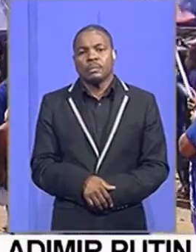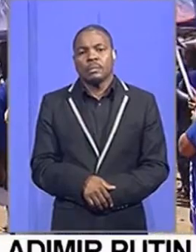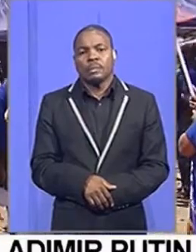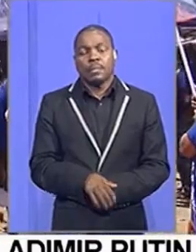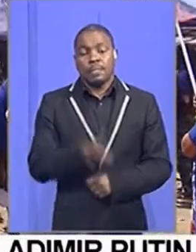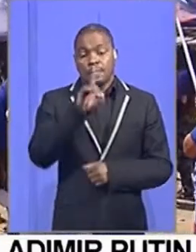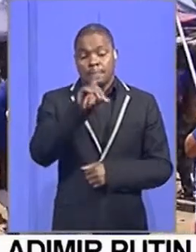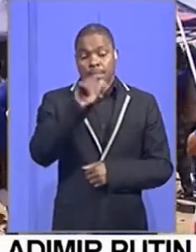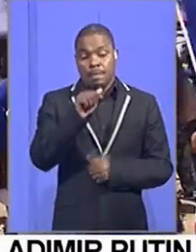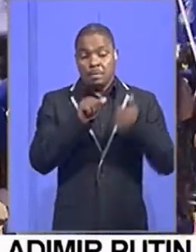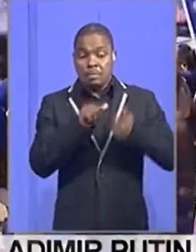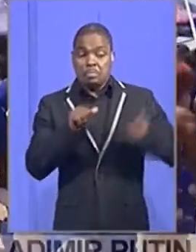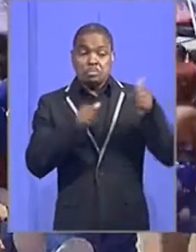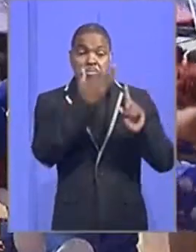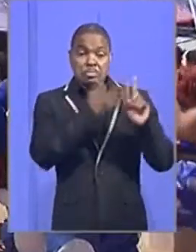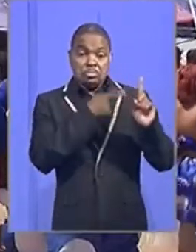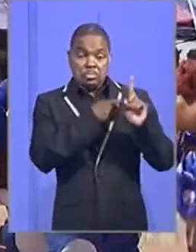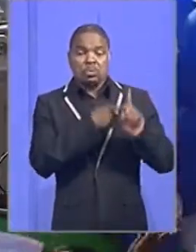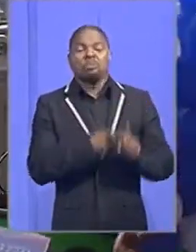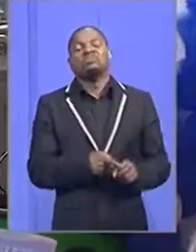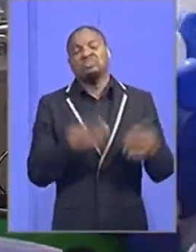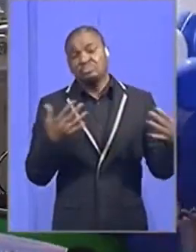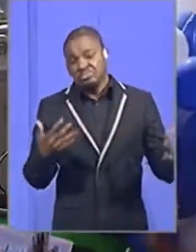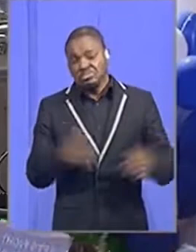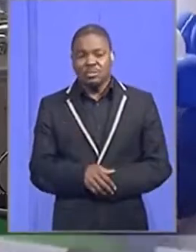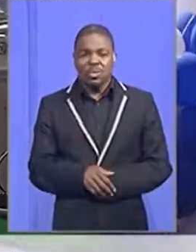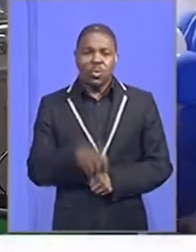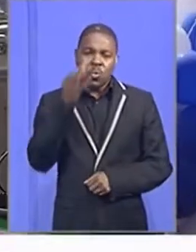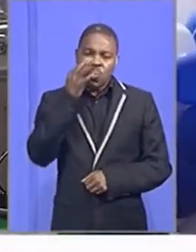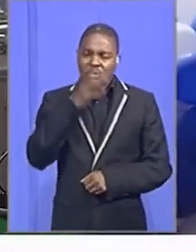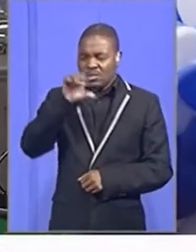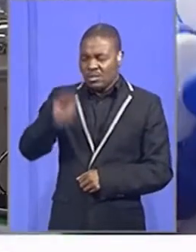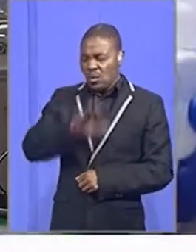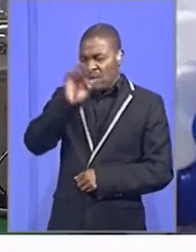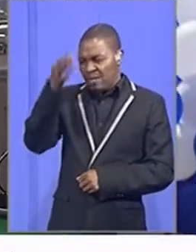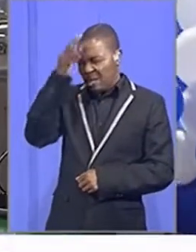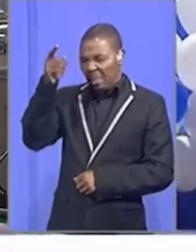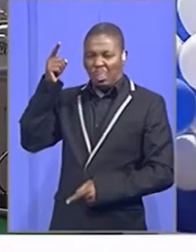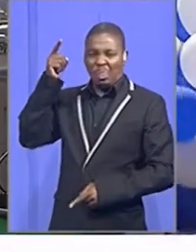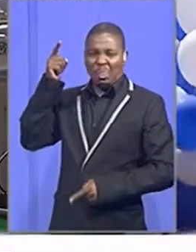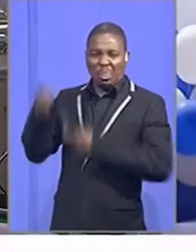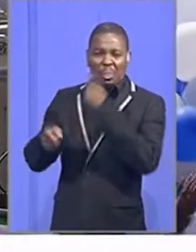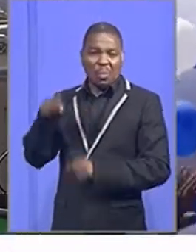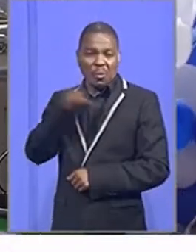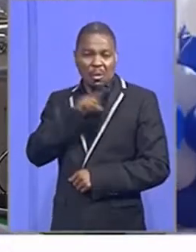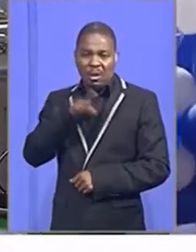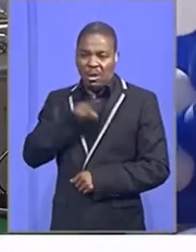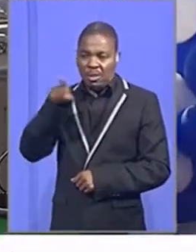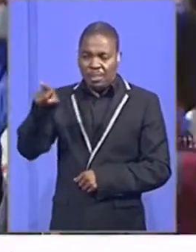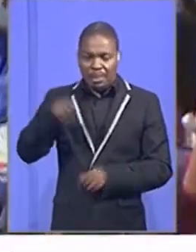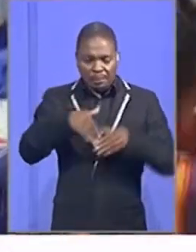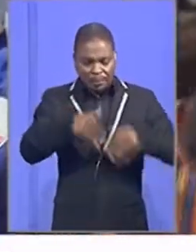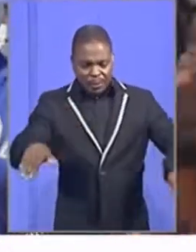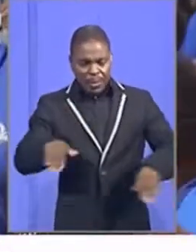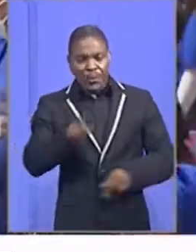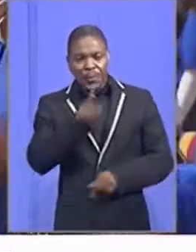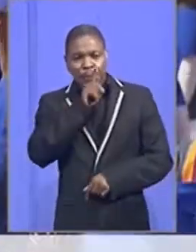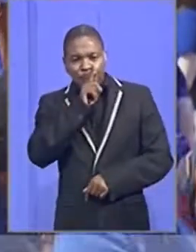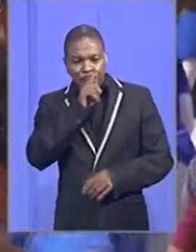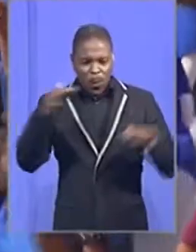Moetapele wa DA John Steenhuisen o nyefotše maikarabelo a mmušo wa Afrika Borwa ka go kgetha go ba tšhikanoši le go se bolele selo